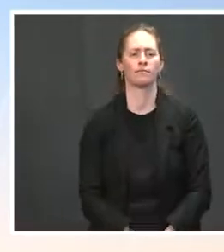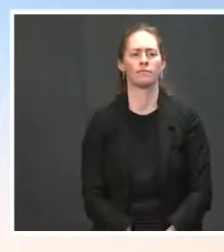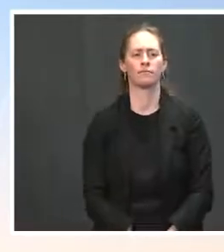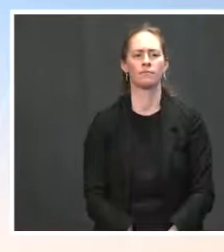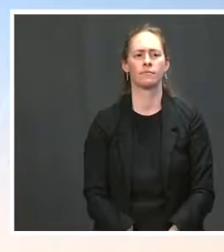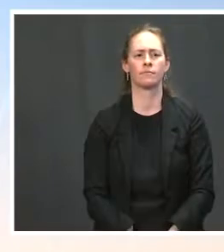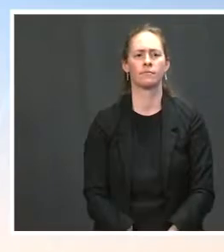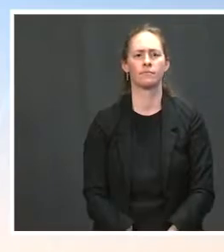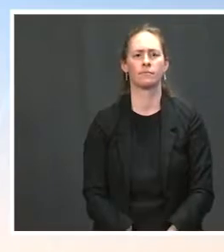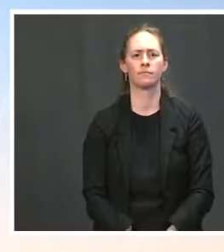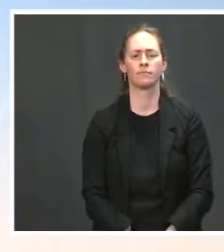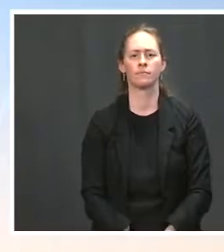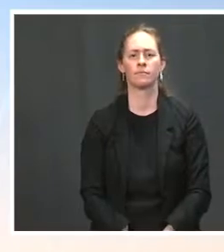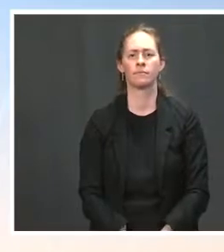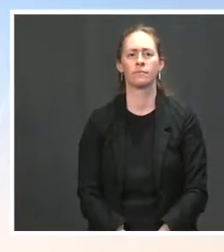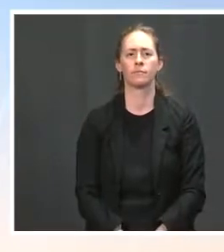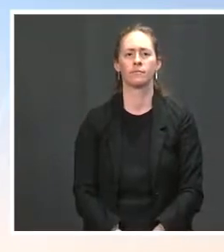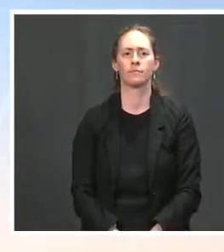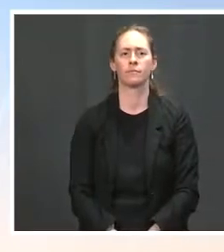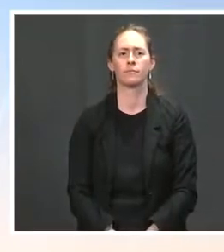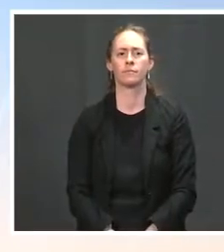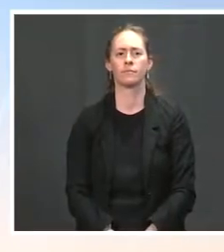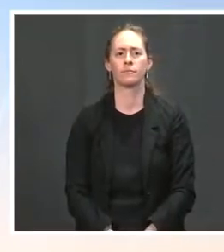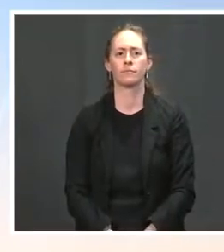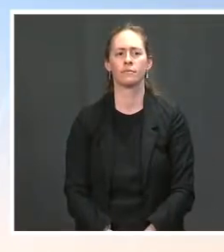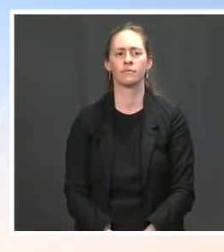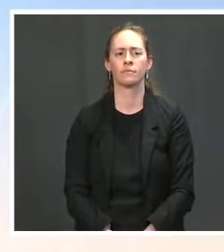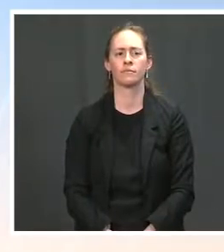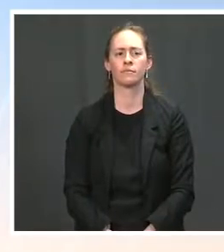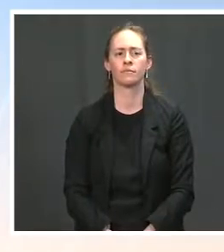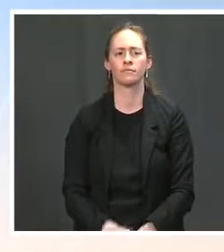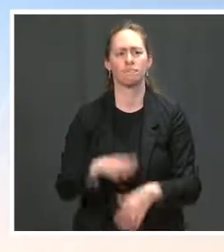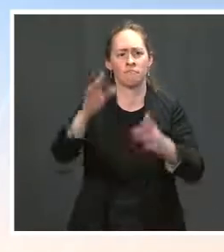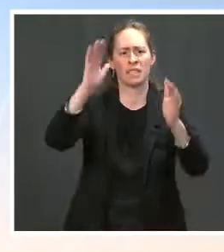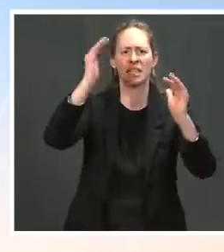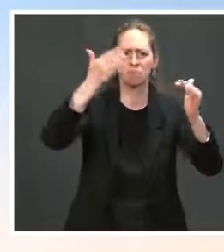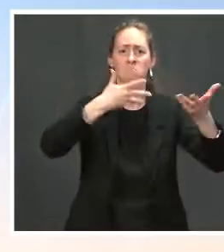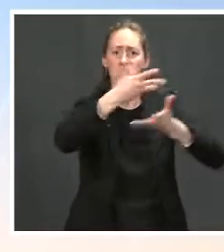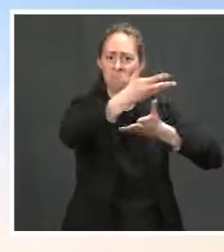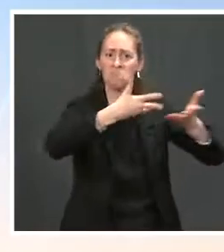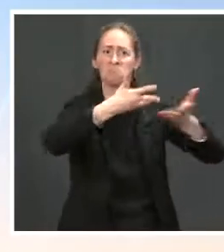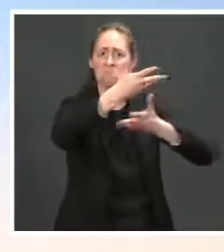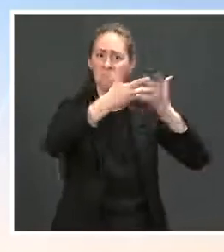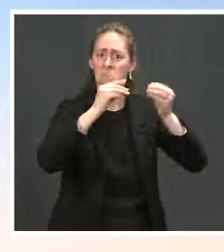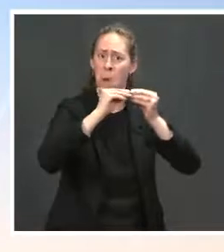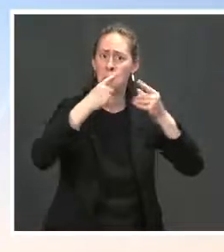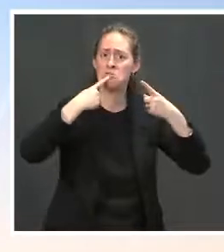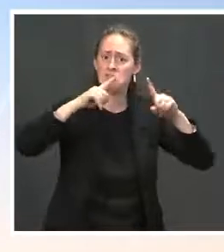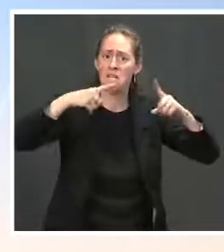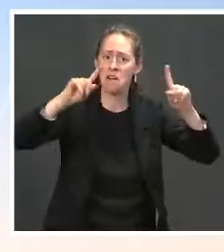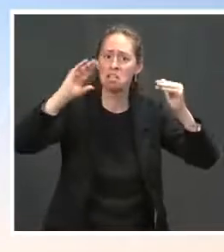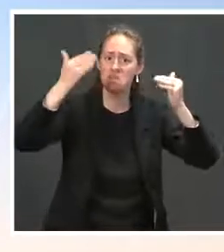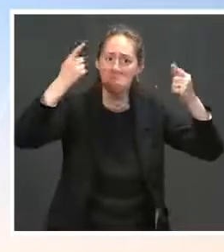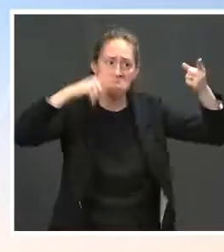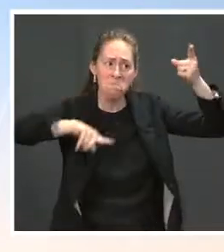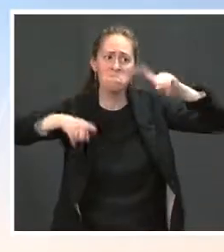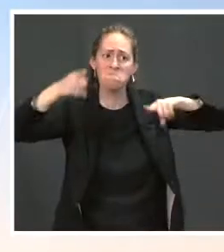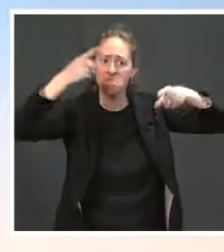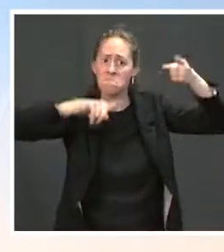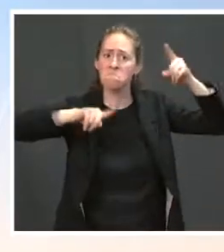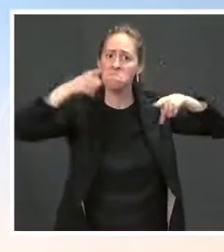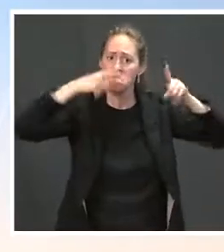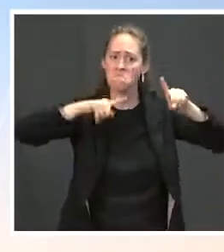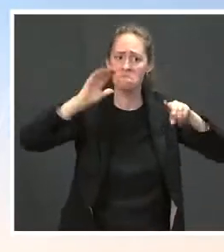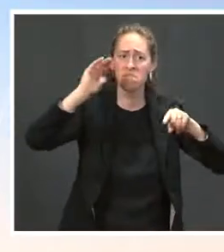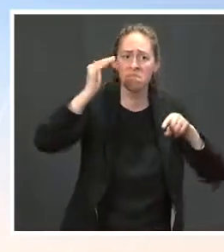that the negotiation seems to be going through successfully, going halfway through, as they say, and they believe that maybe you need 2